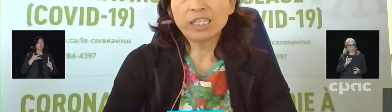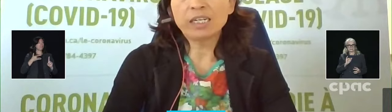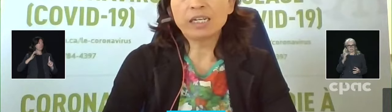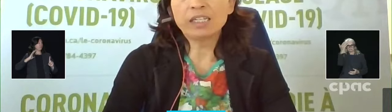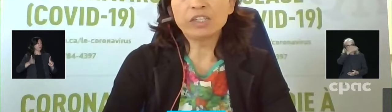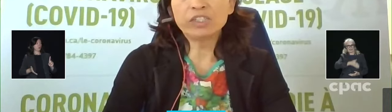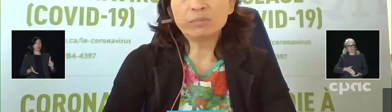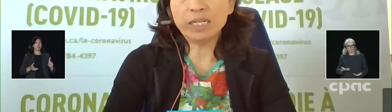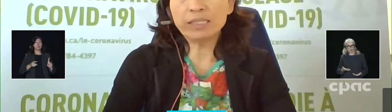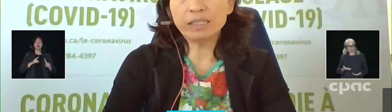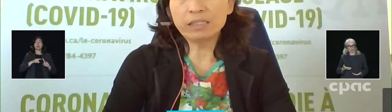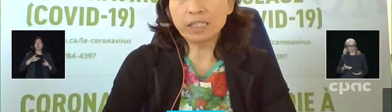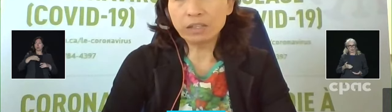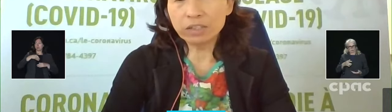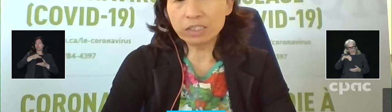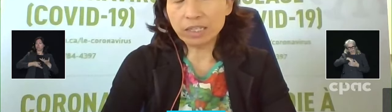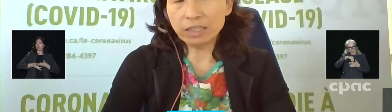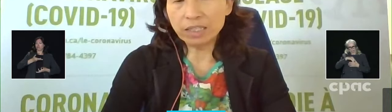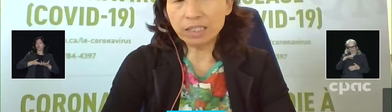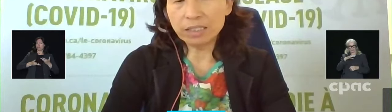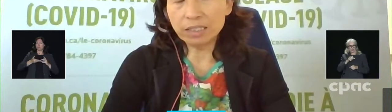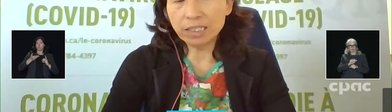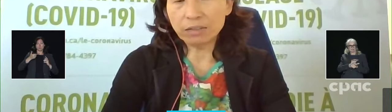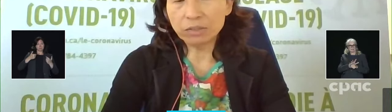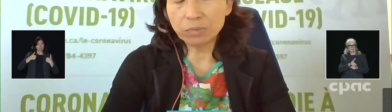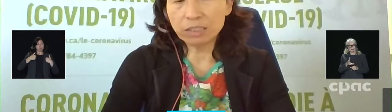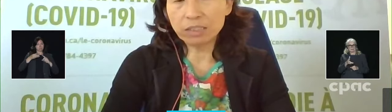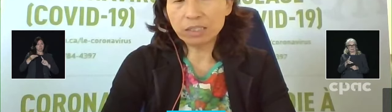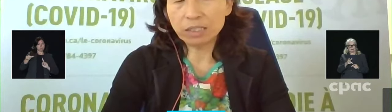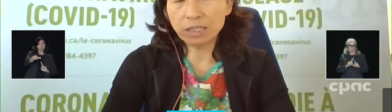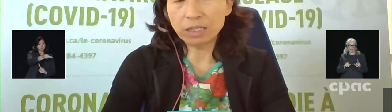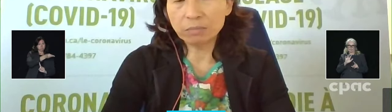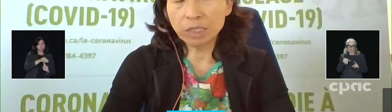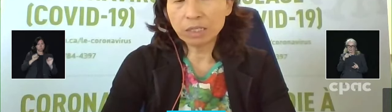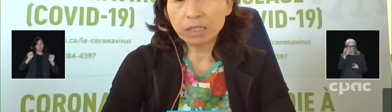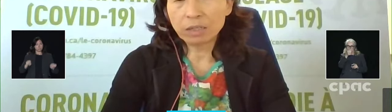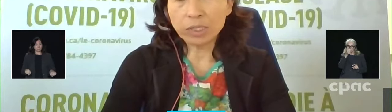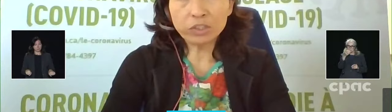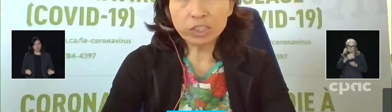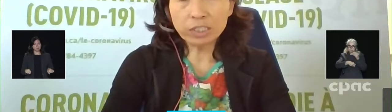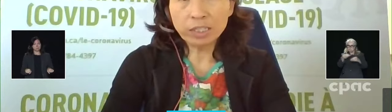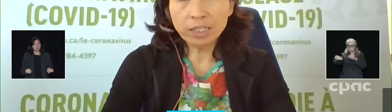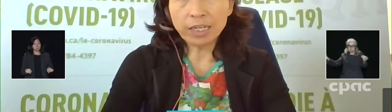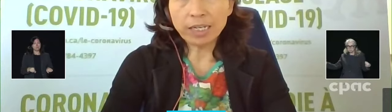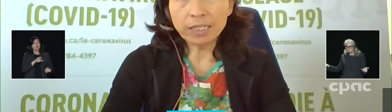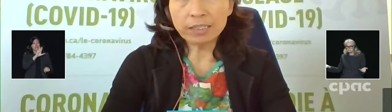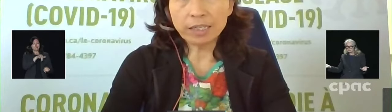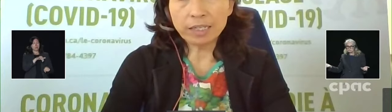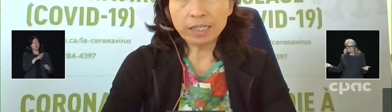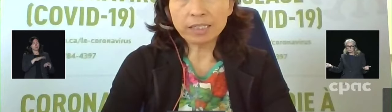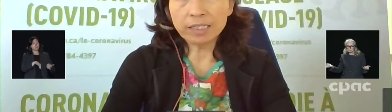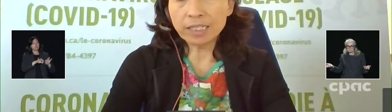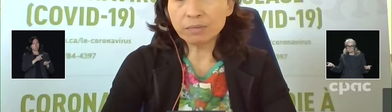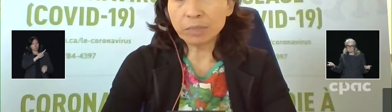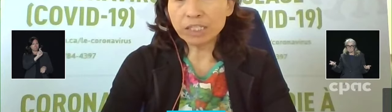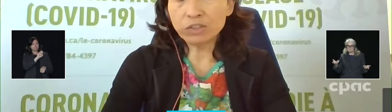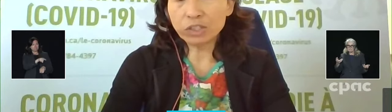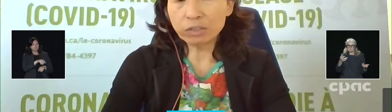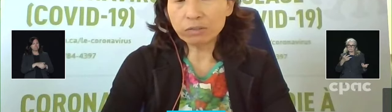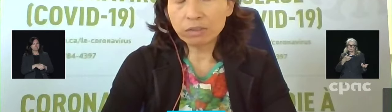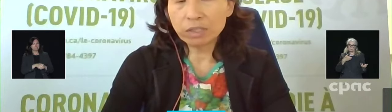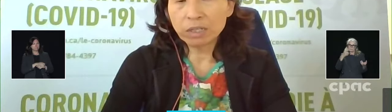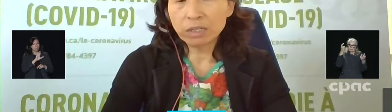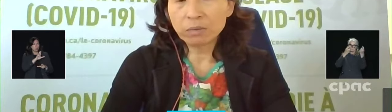nose? Could you pass it on to others? I think is the ultimate question, and that the data